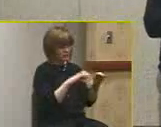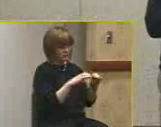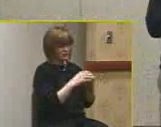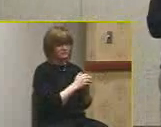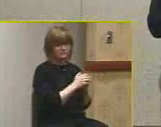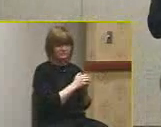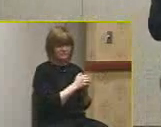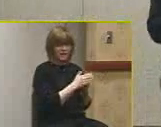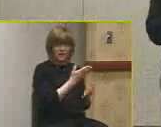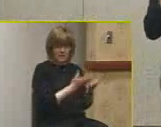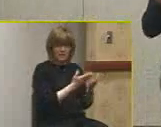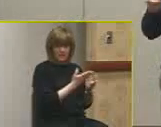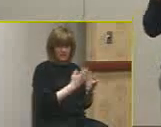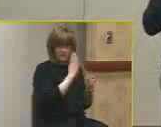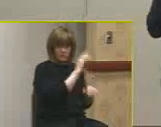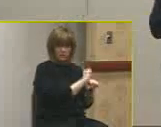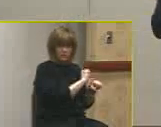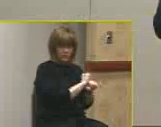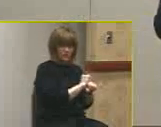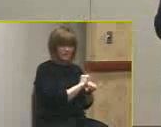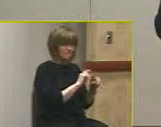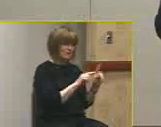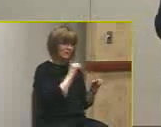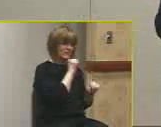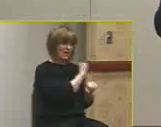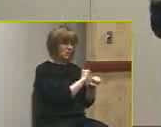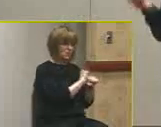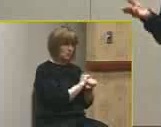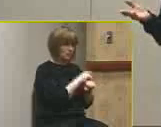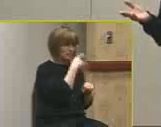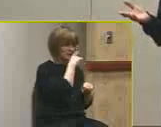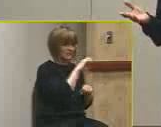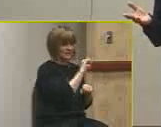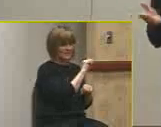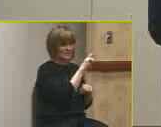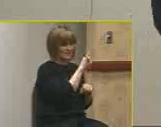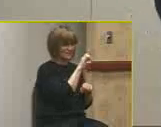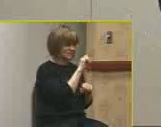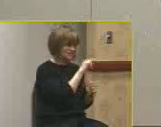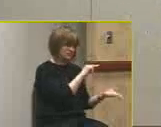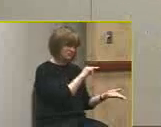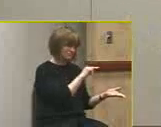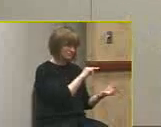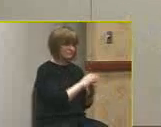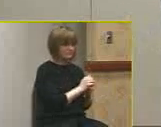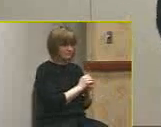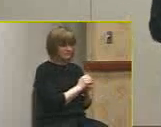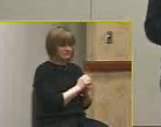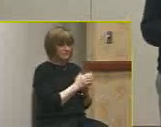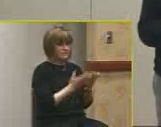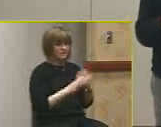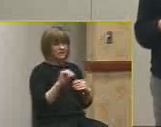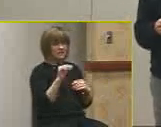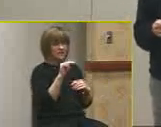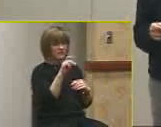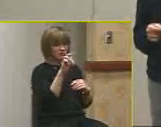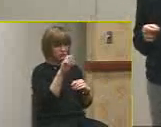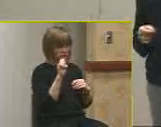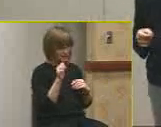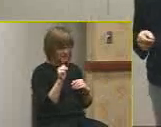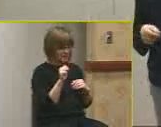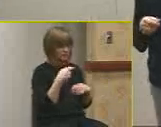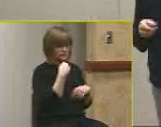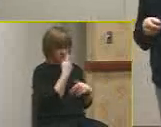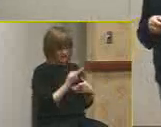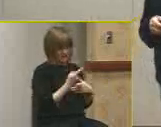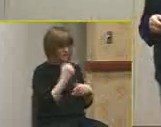that might work with him. That would not work with a kid like Allison because she would just self-stem during that time. A kid like him, you might be able to say, if you don't get it